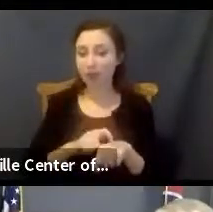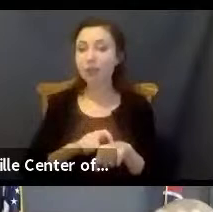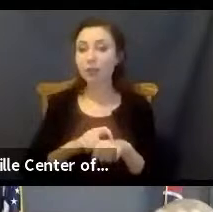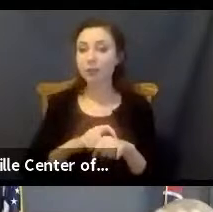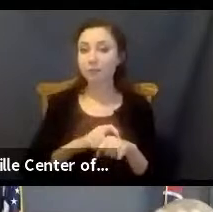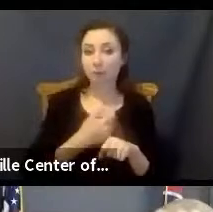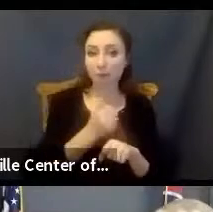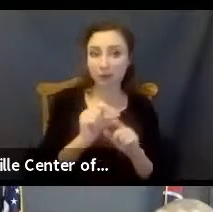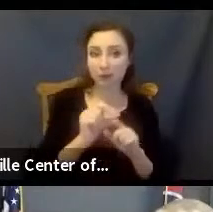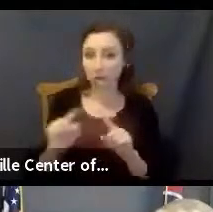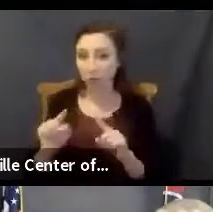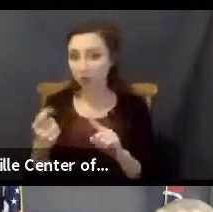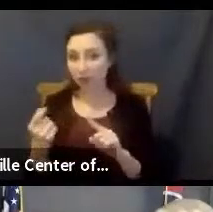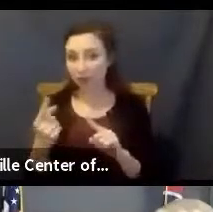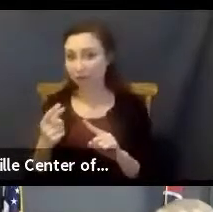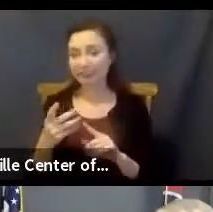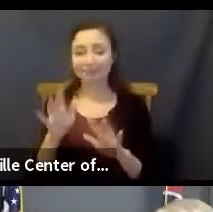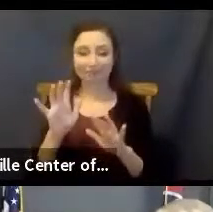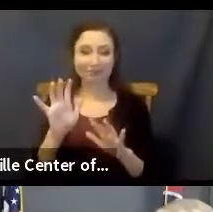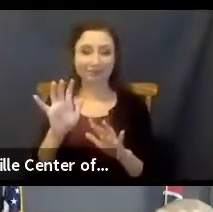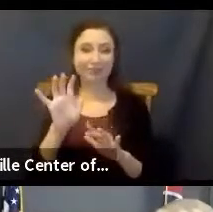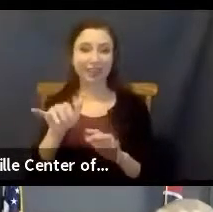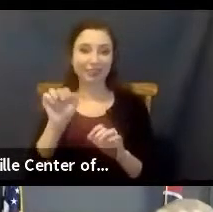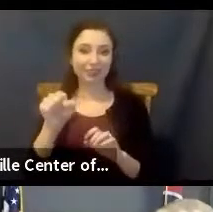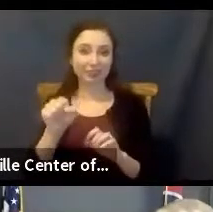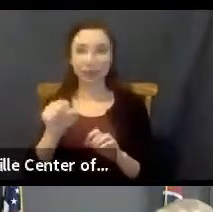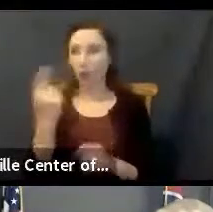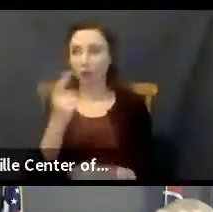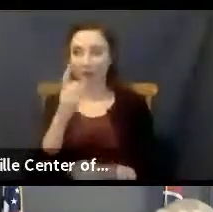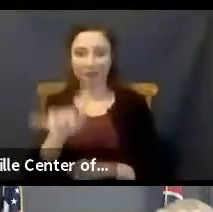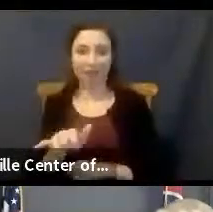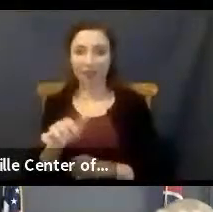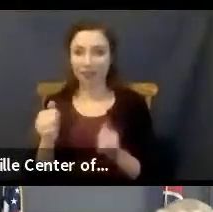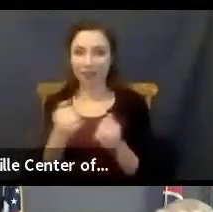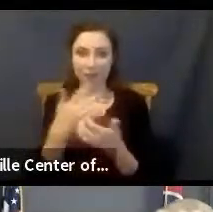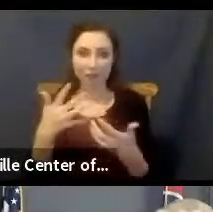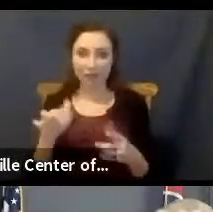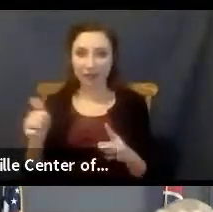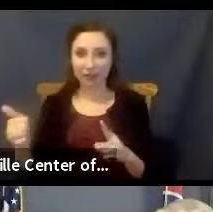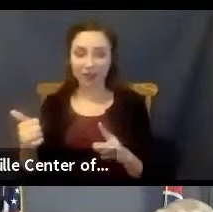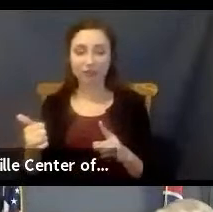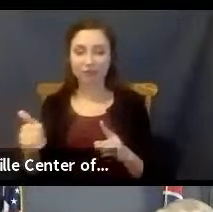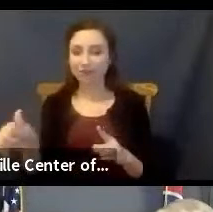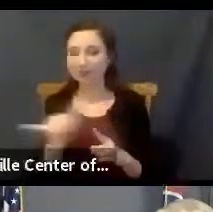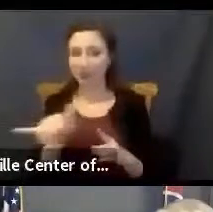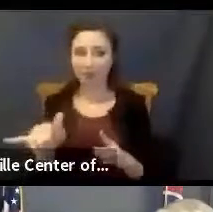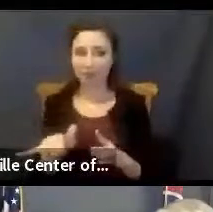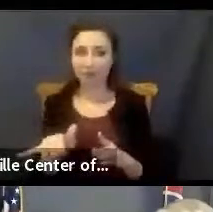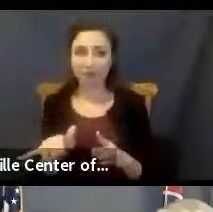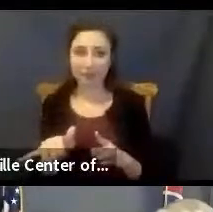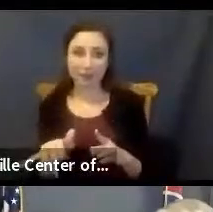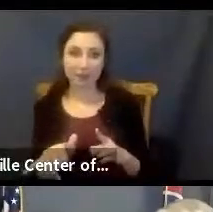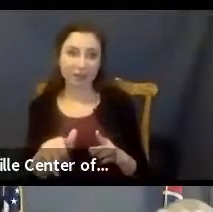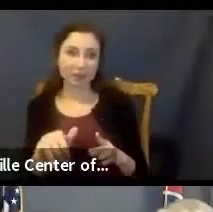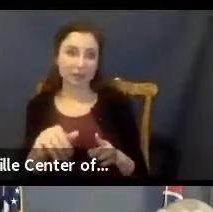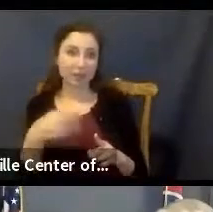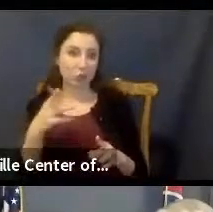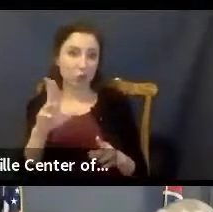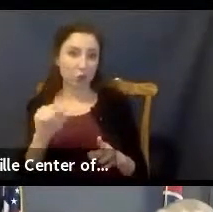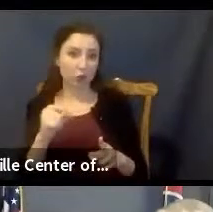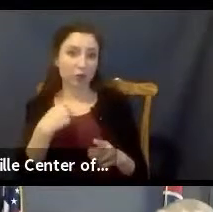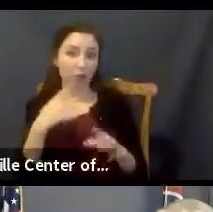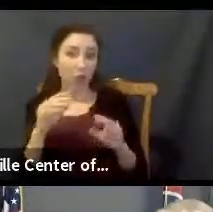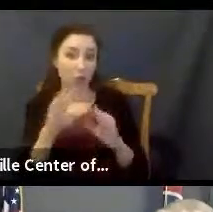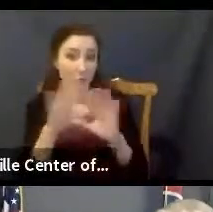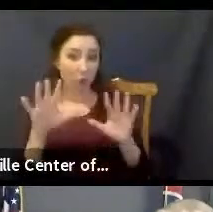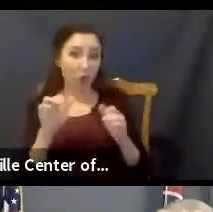McKee. Strictly that. Everything else would remain the same. And just so I'm clear, this is for all